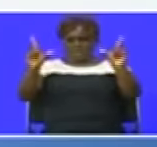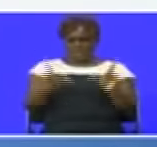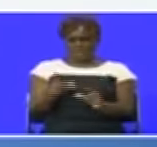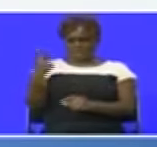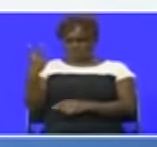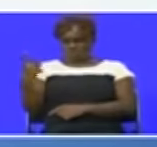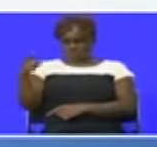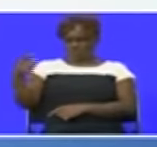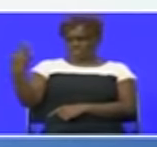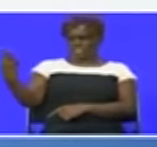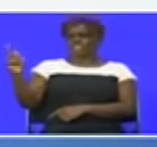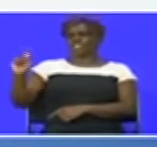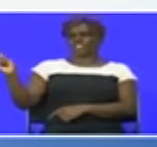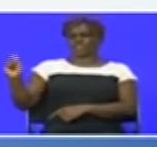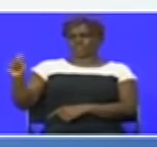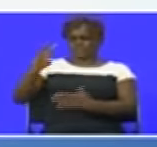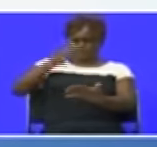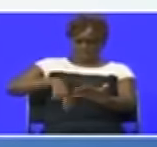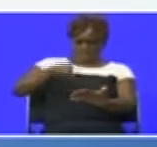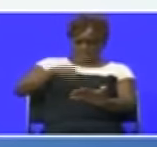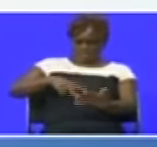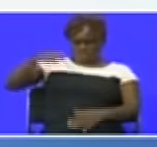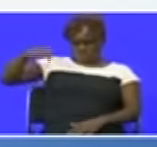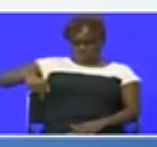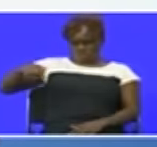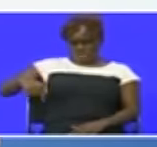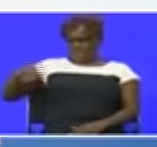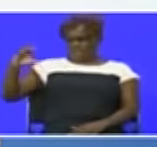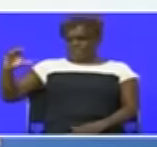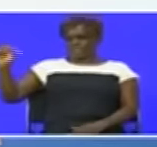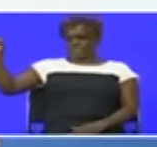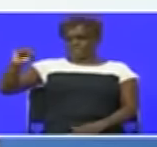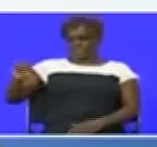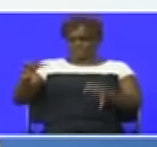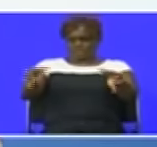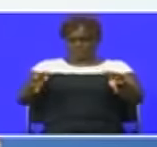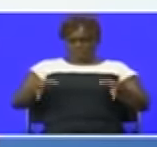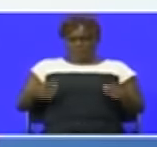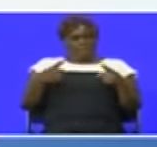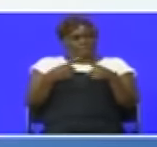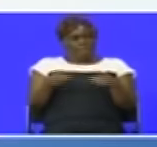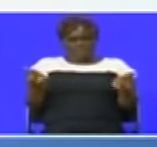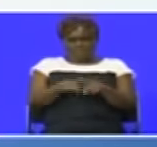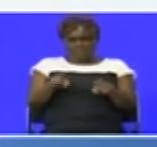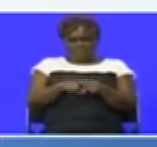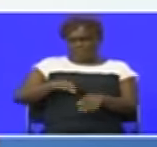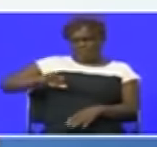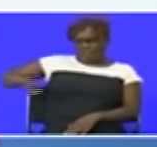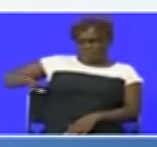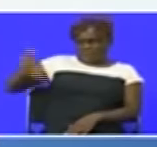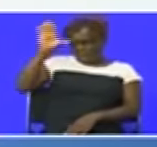And the 2.3 trillion shilling budget was read out today by Cabinet Secretary Henry Rotich, but there was also a deficit of